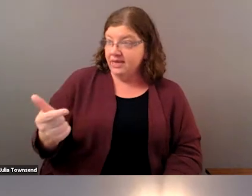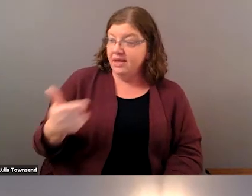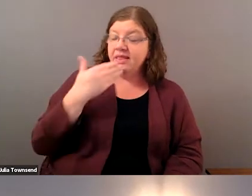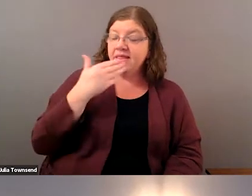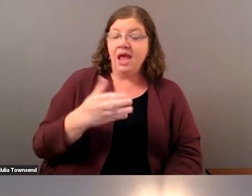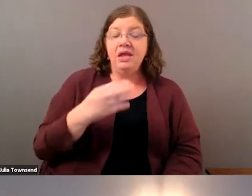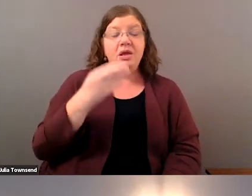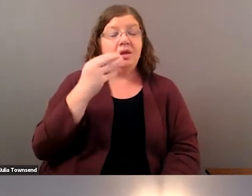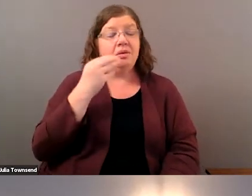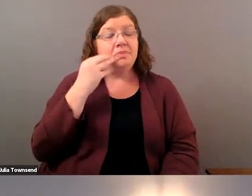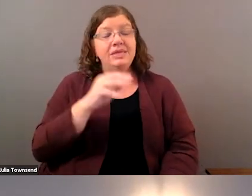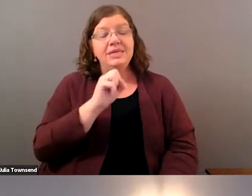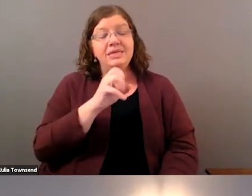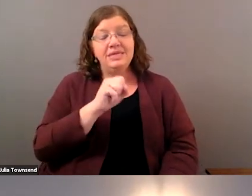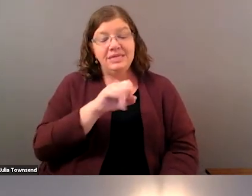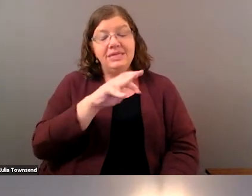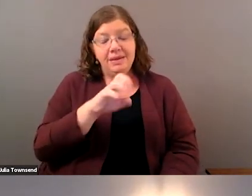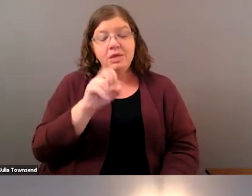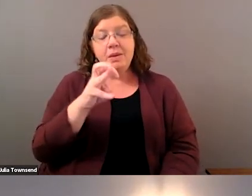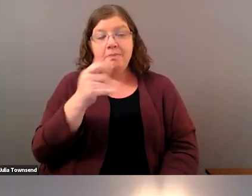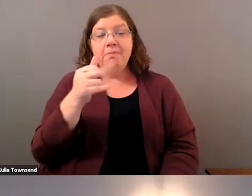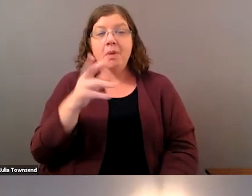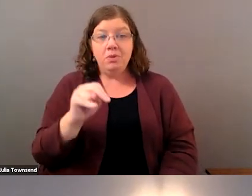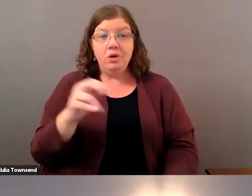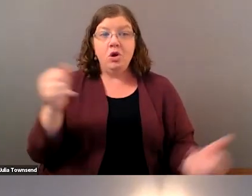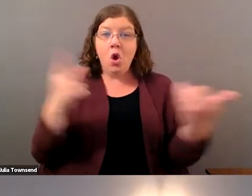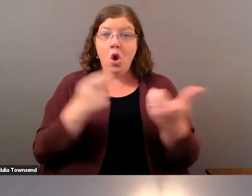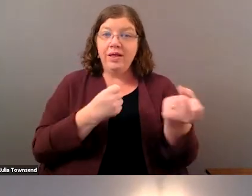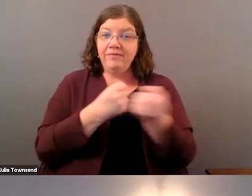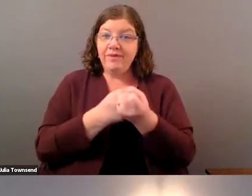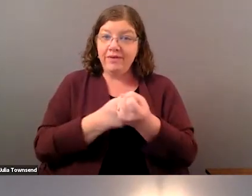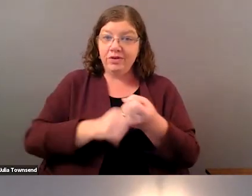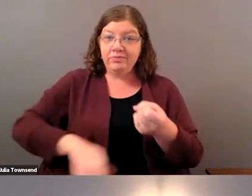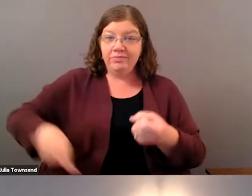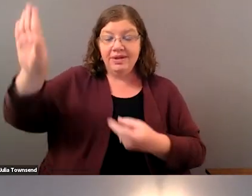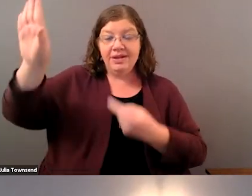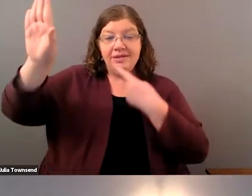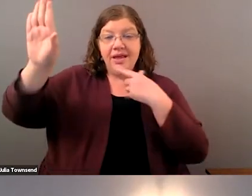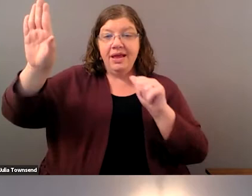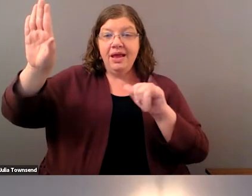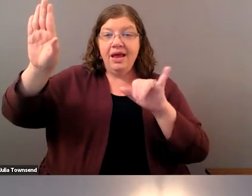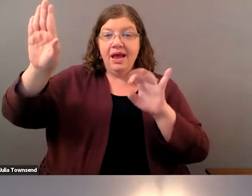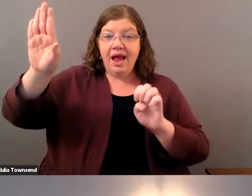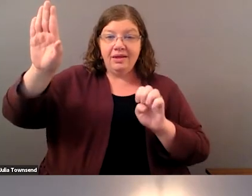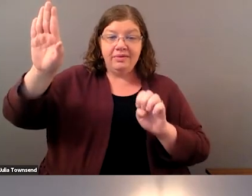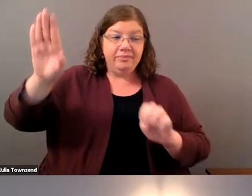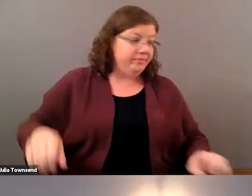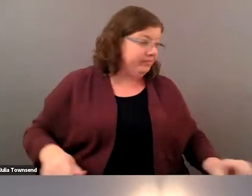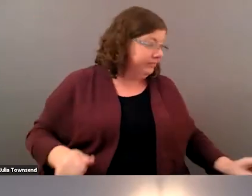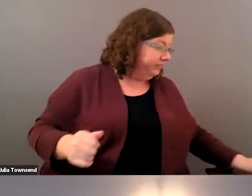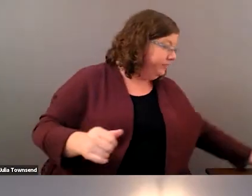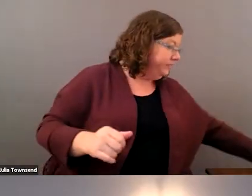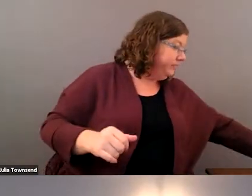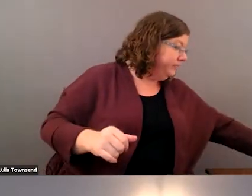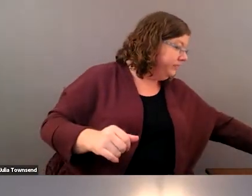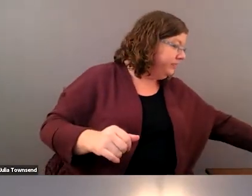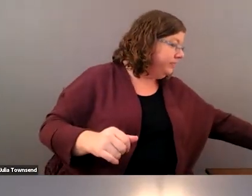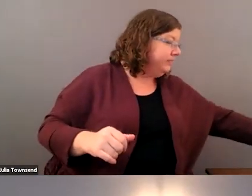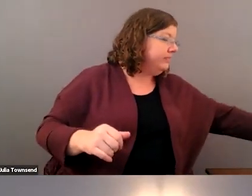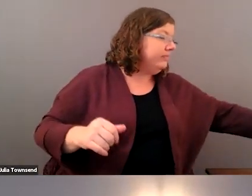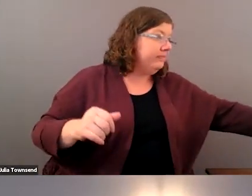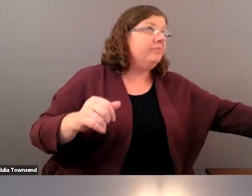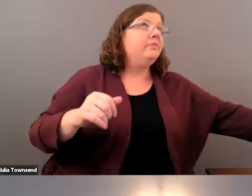Ms. Sims-Moten. Thank you. All in favor, please signify by raising your hand and saying aye. Aye. Aye. The